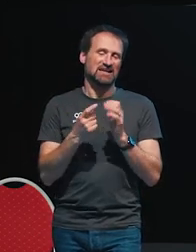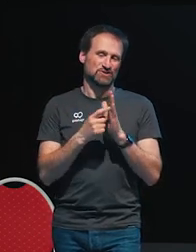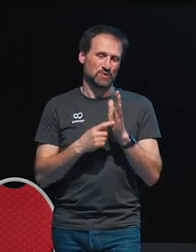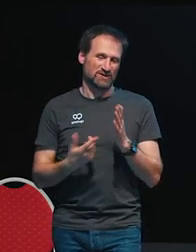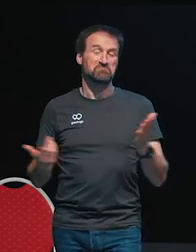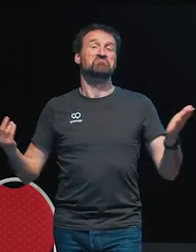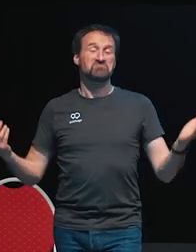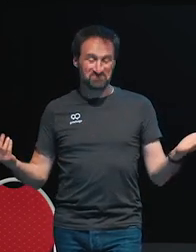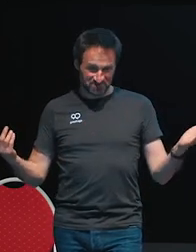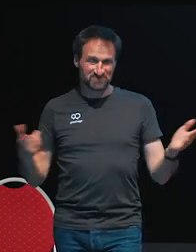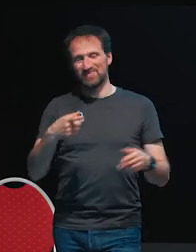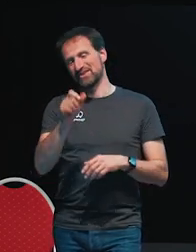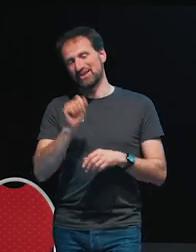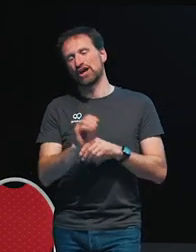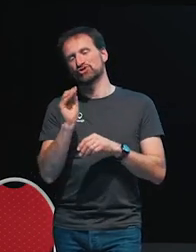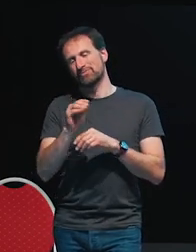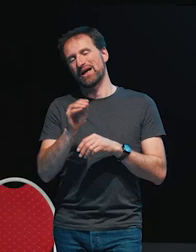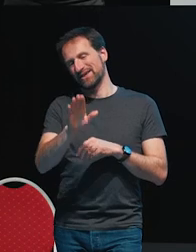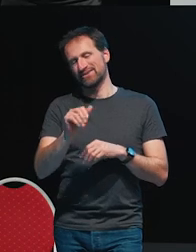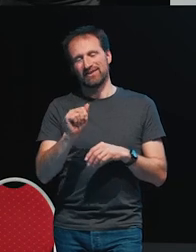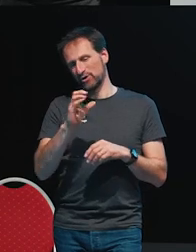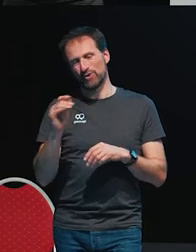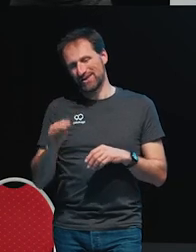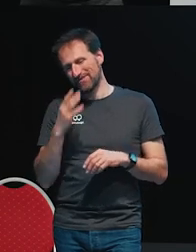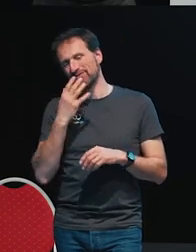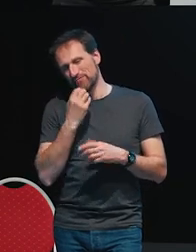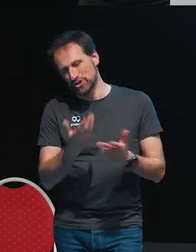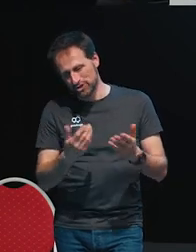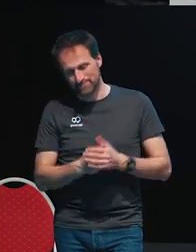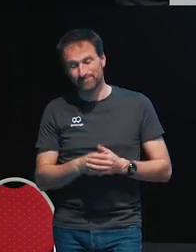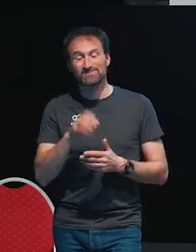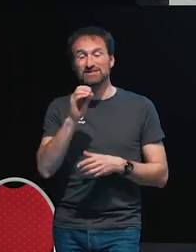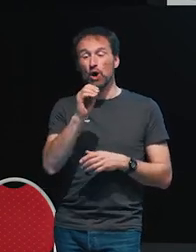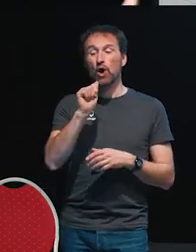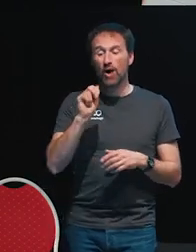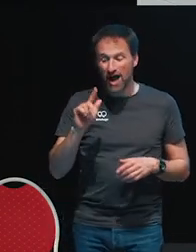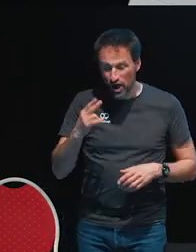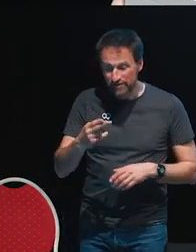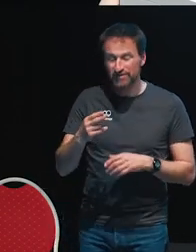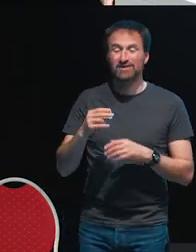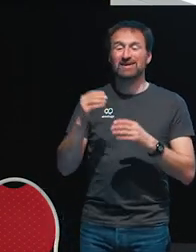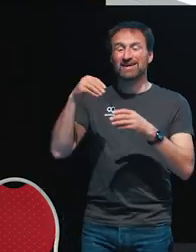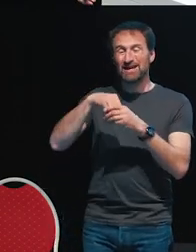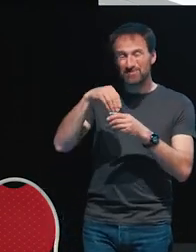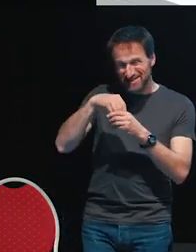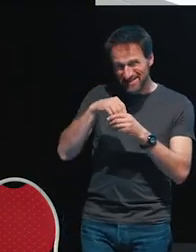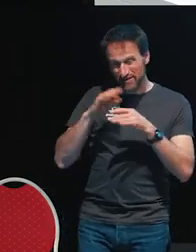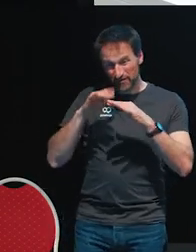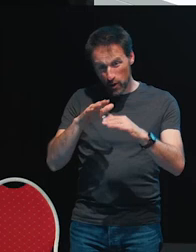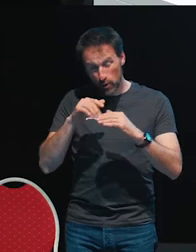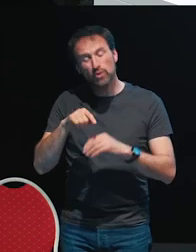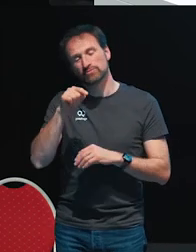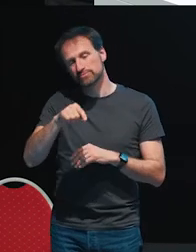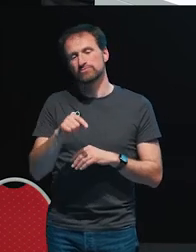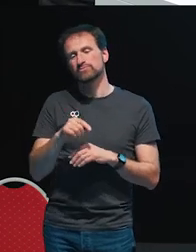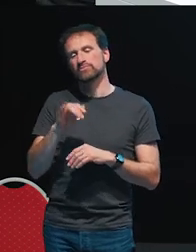want to. This is using the auth implicit flow, and there's been a lot of fuzz about it lately. The IETF, the Internet Engineering